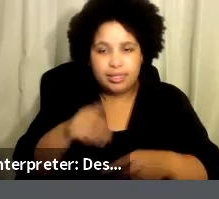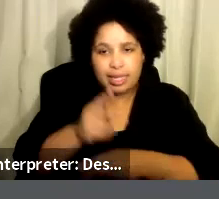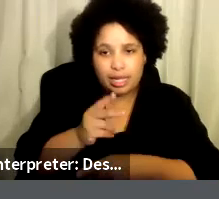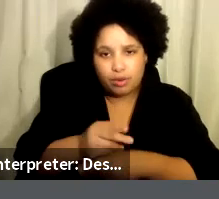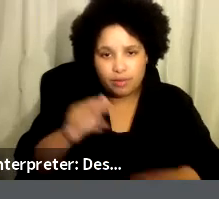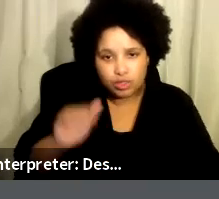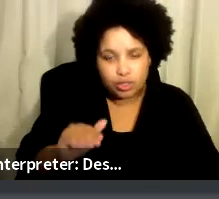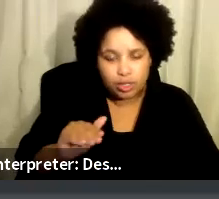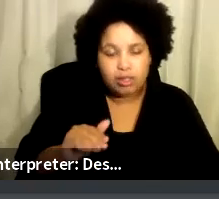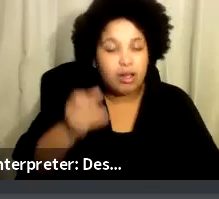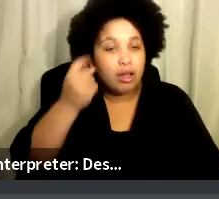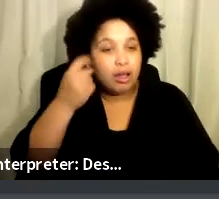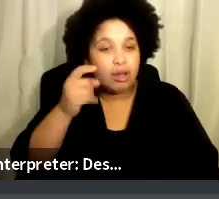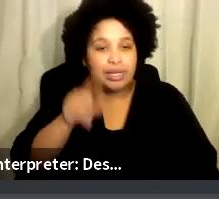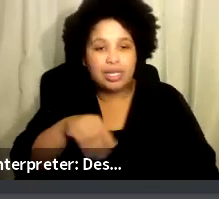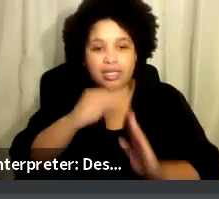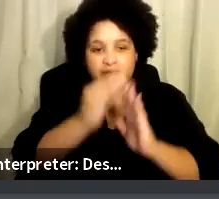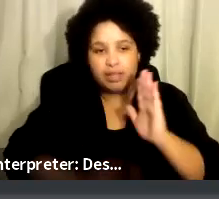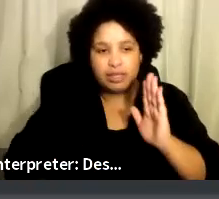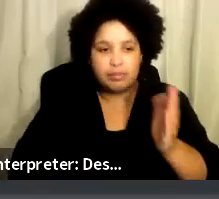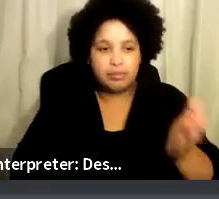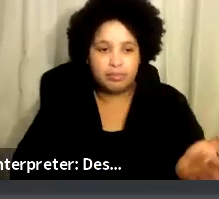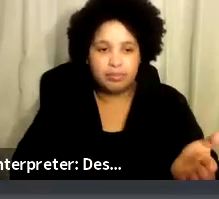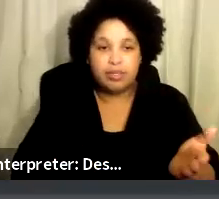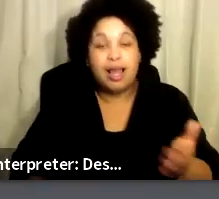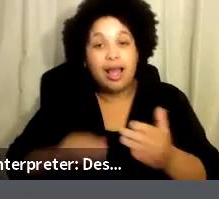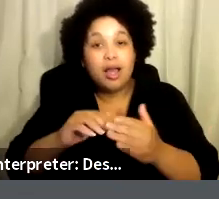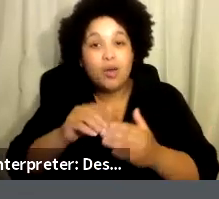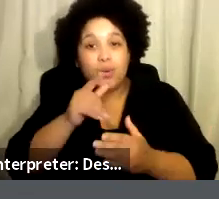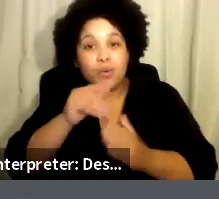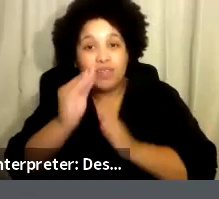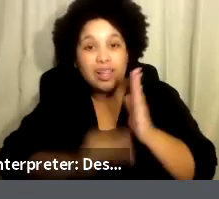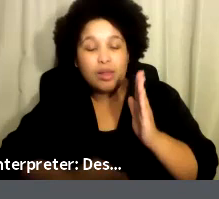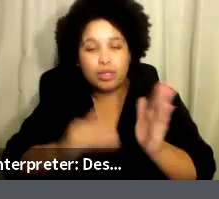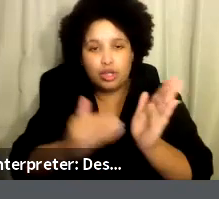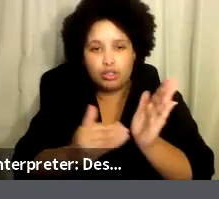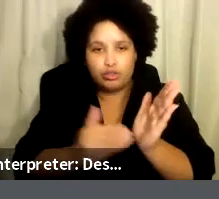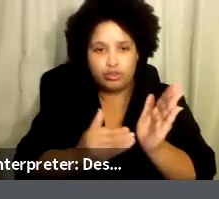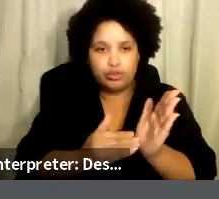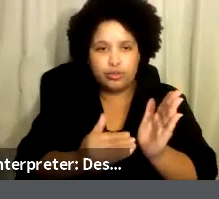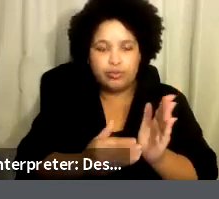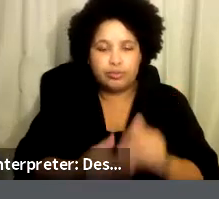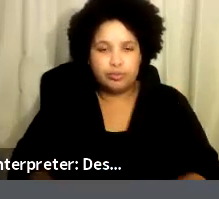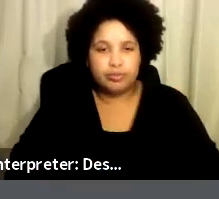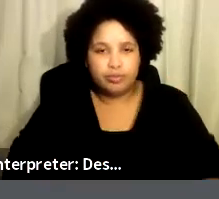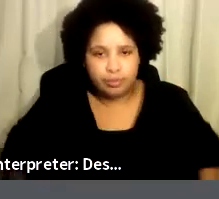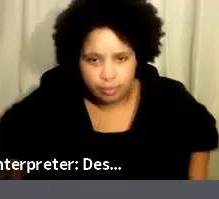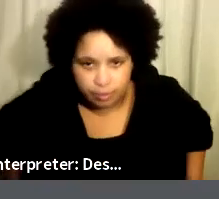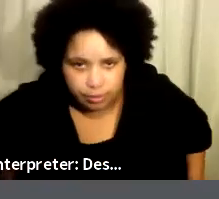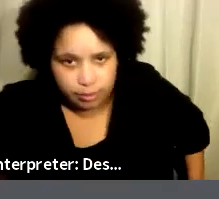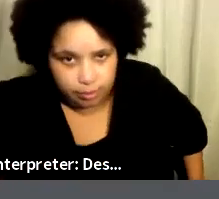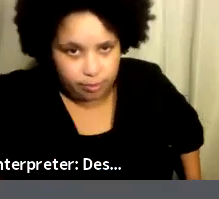child, we will need this form completed by the doctor who is specifying that this family